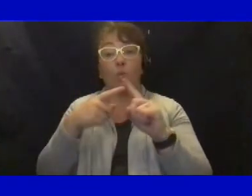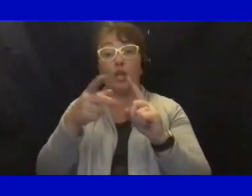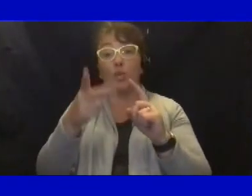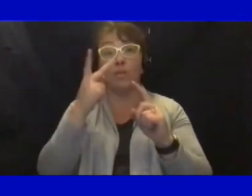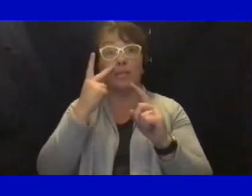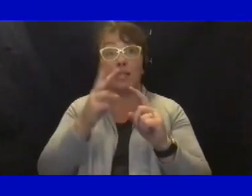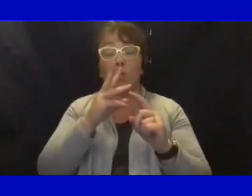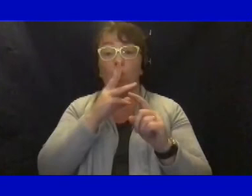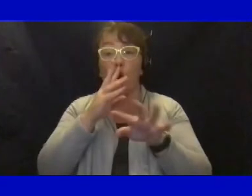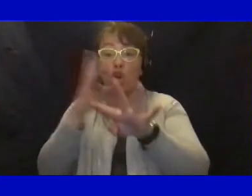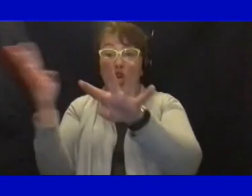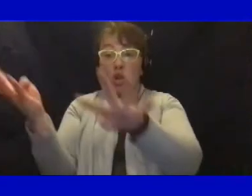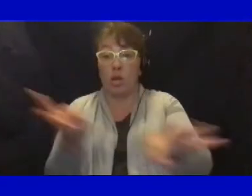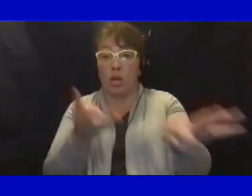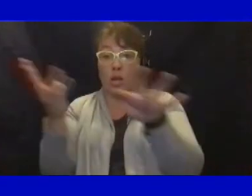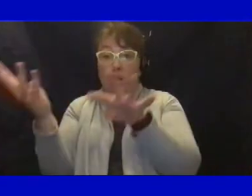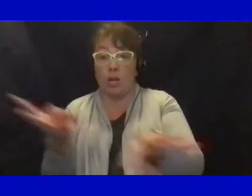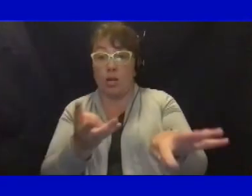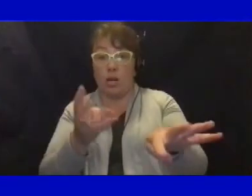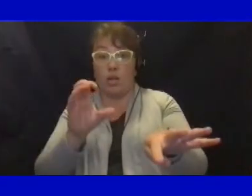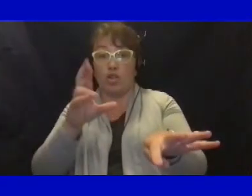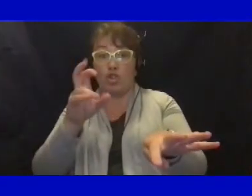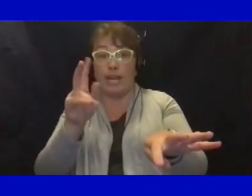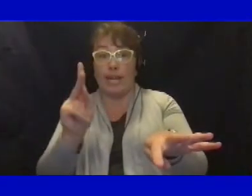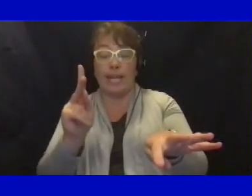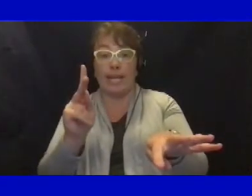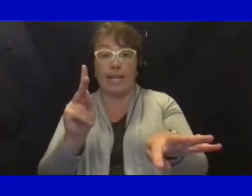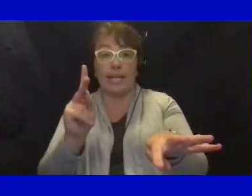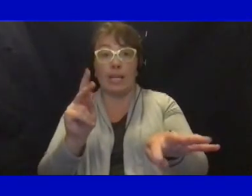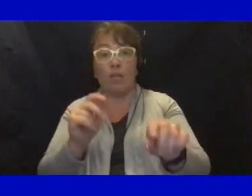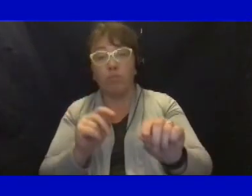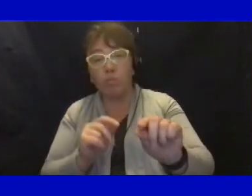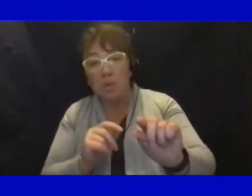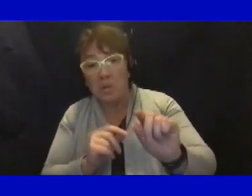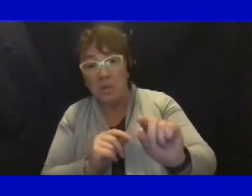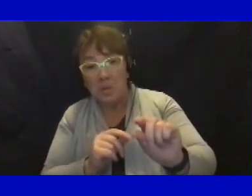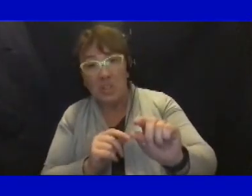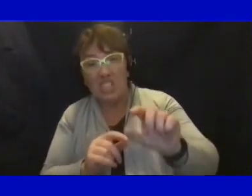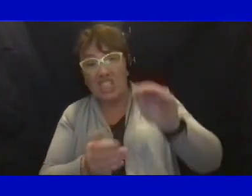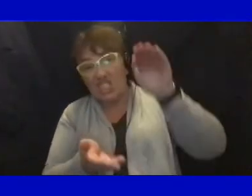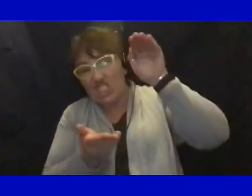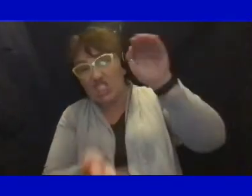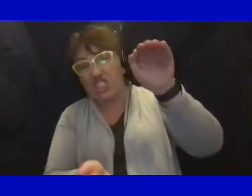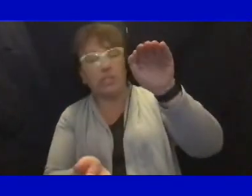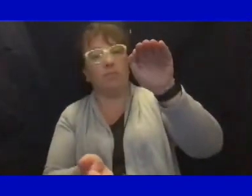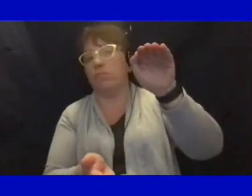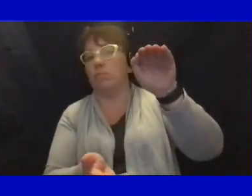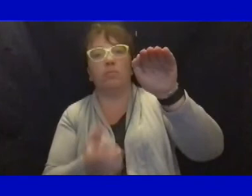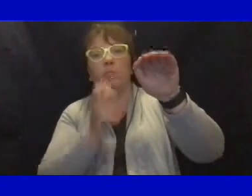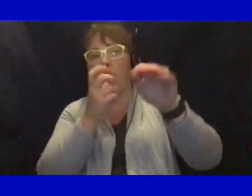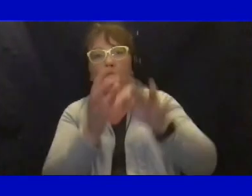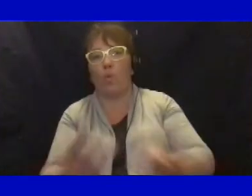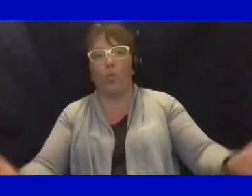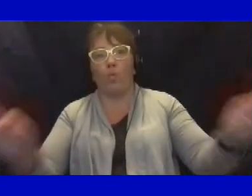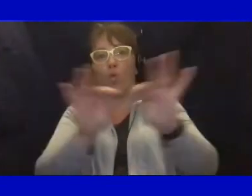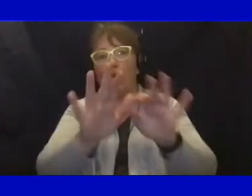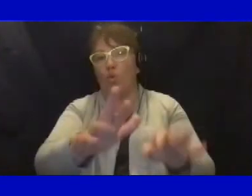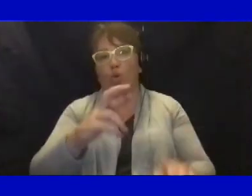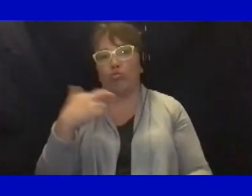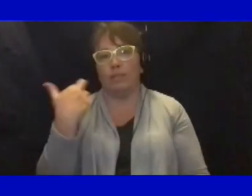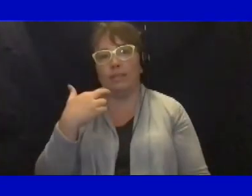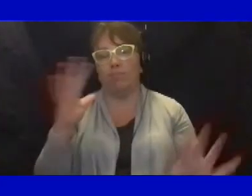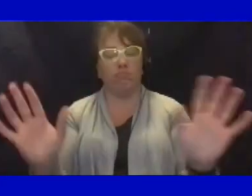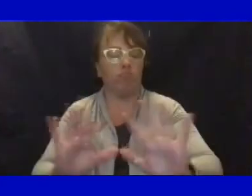no matter how deep it looks, it's not worth the risk. One of the number one causes, other than heat in the United States,